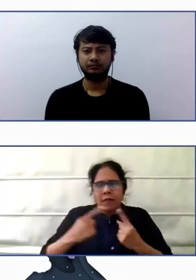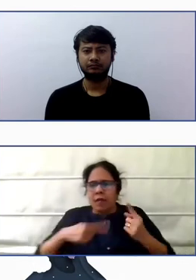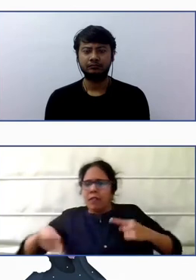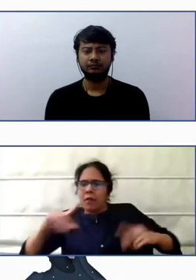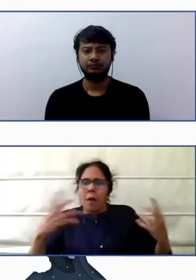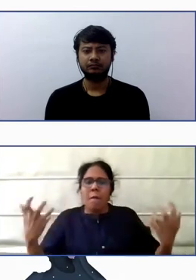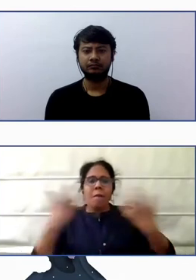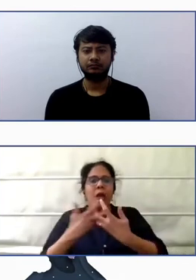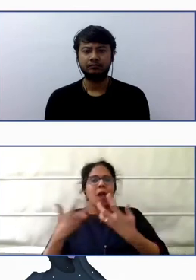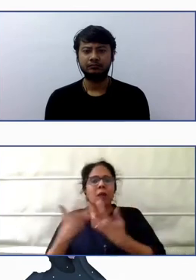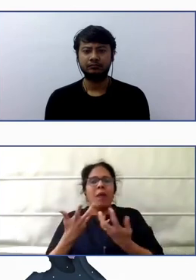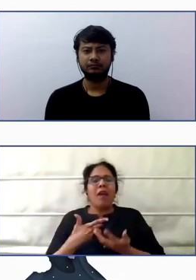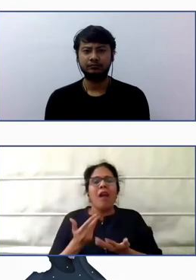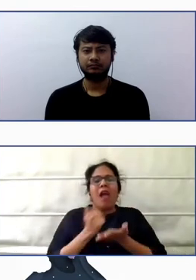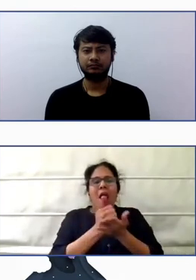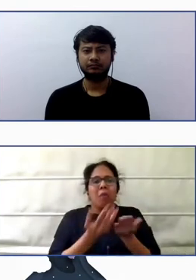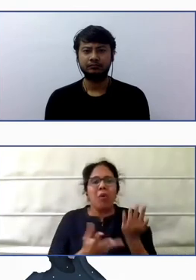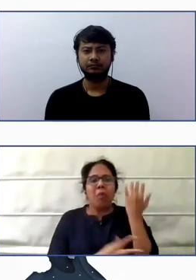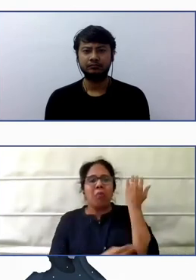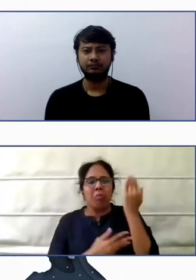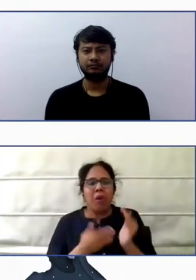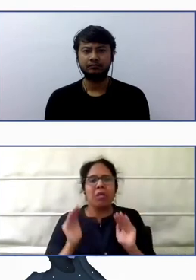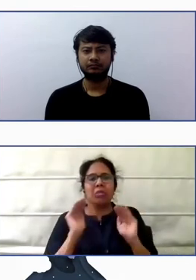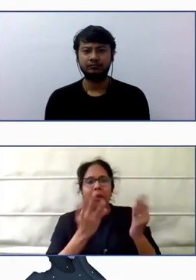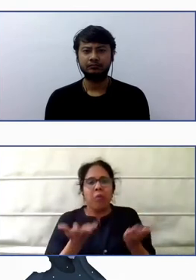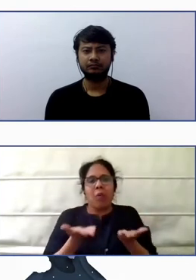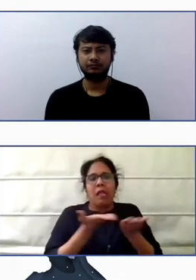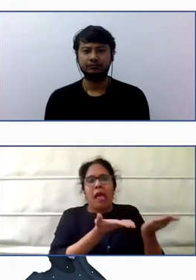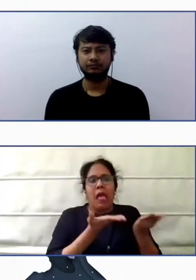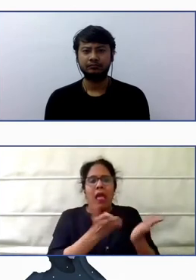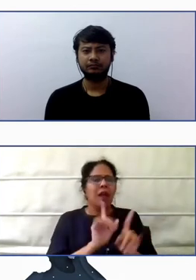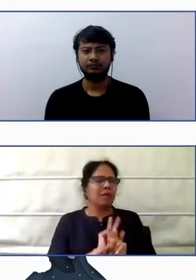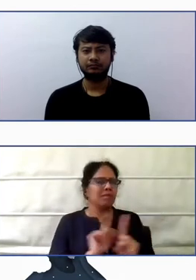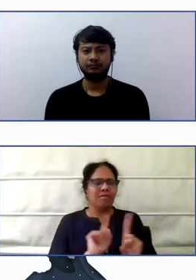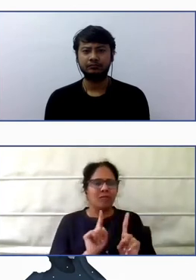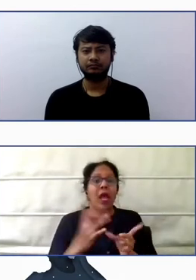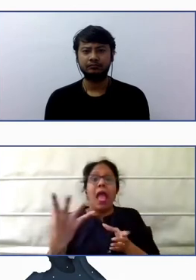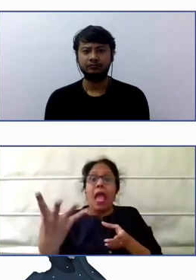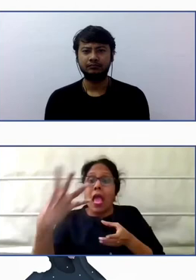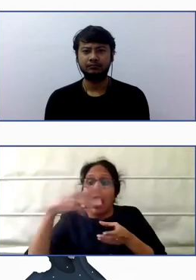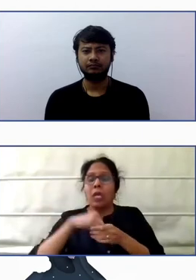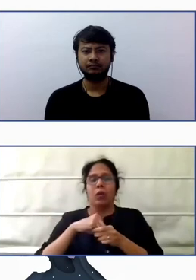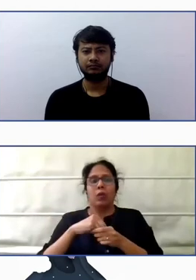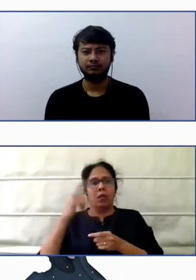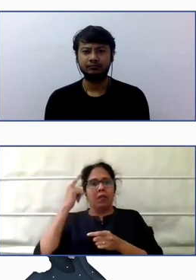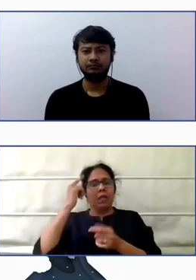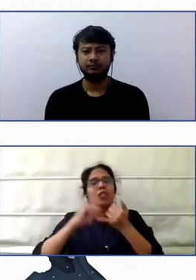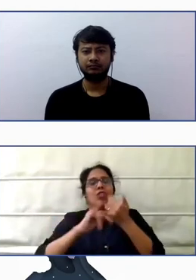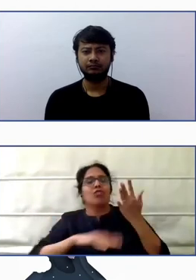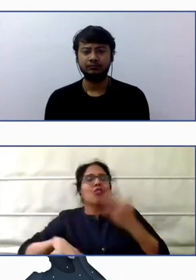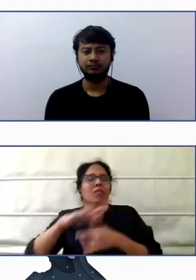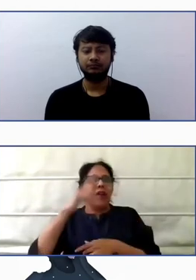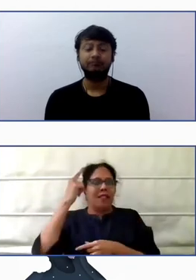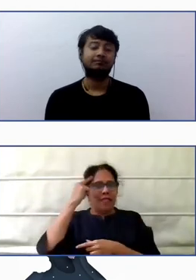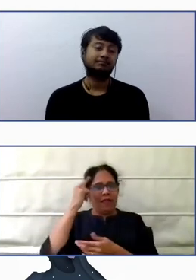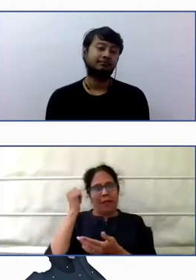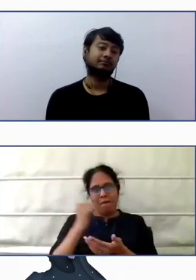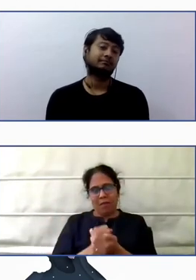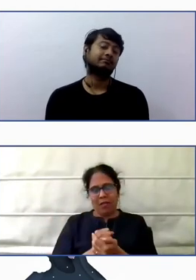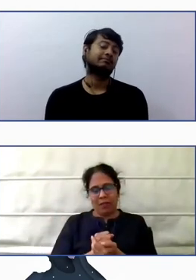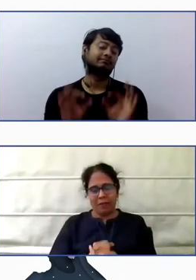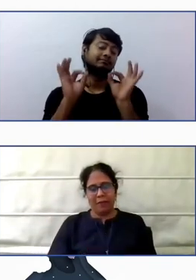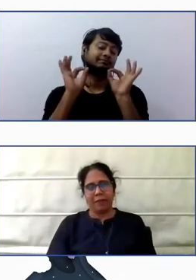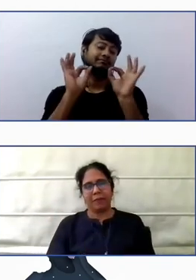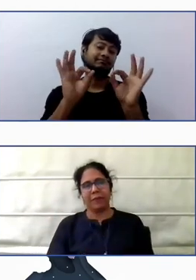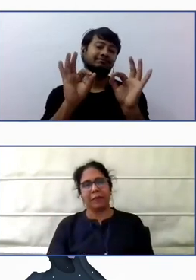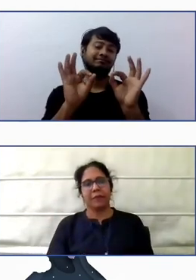are charity and all that, but thinking more inclusively is where the society needs to change. Right? That's a wonderful way of putting, Harish. I